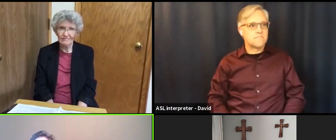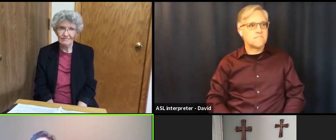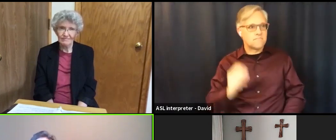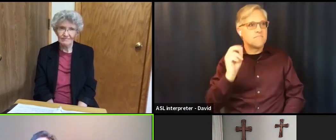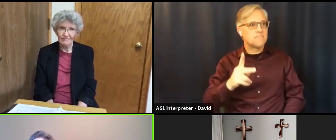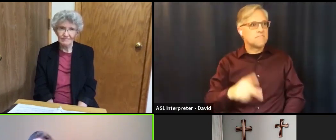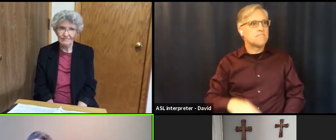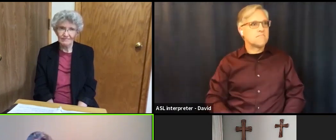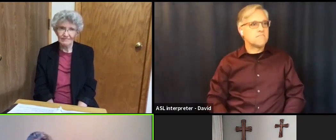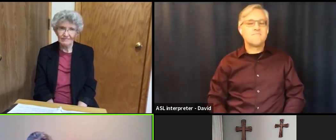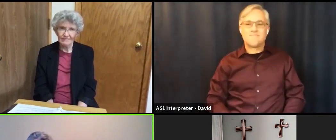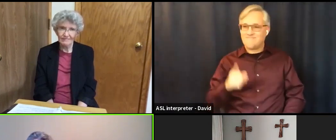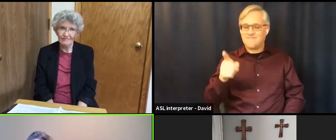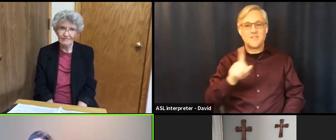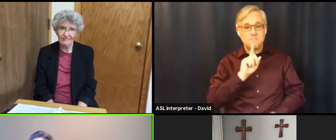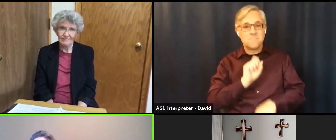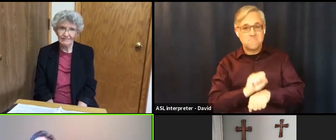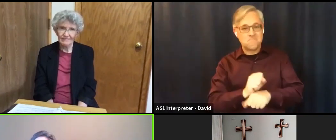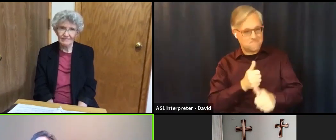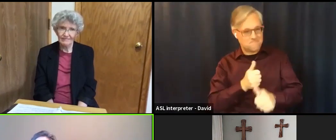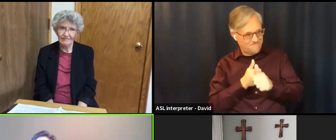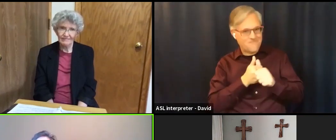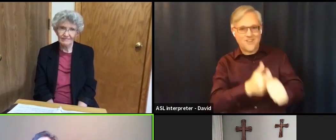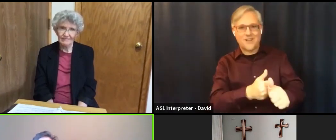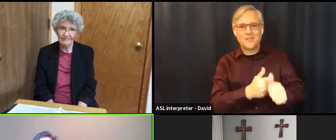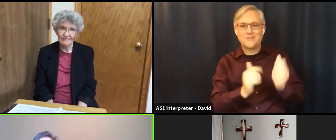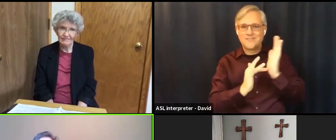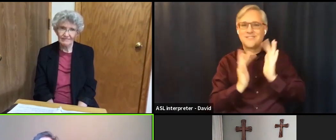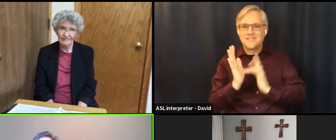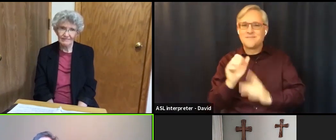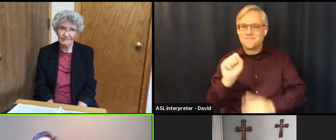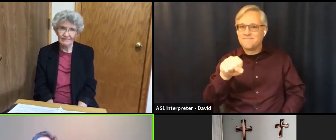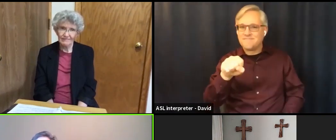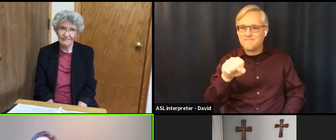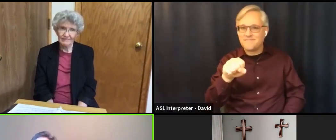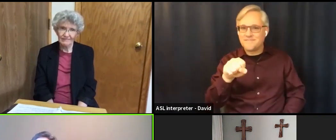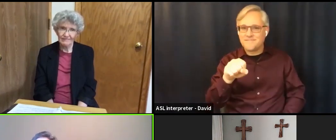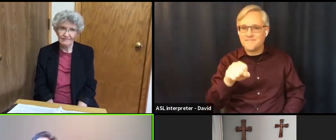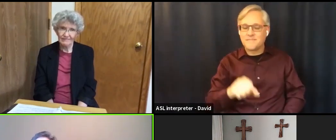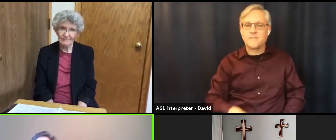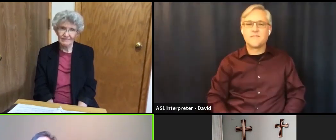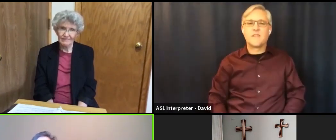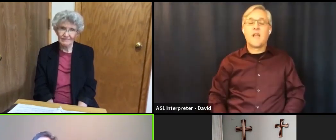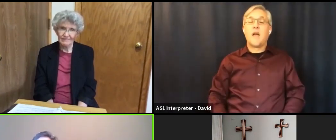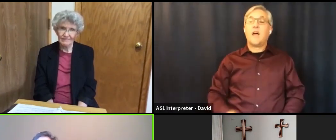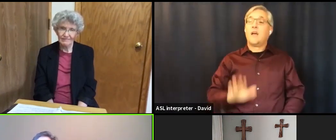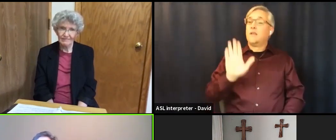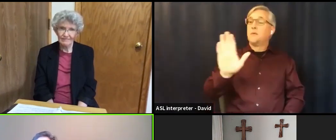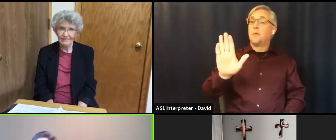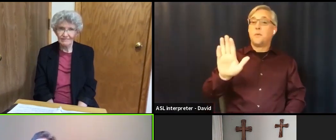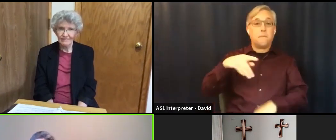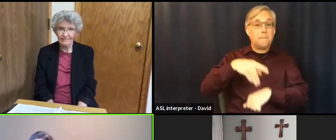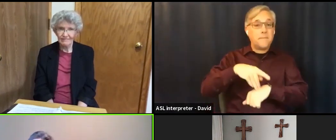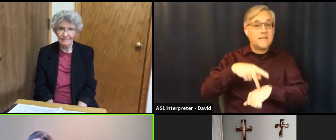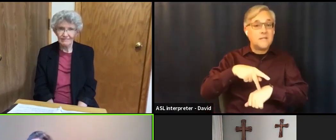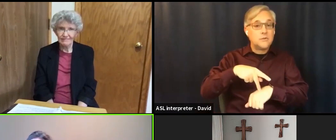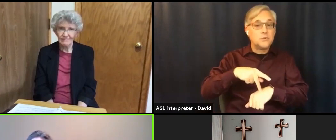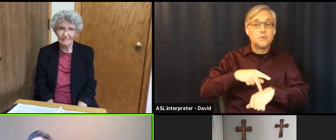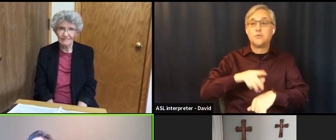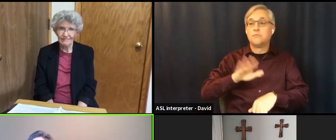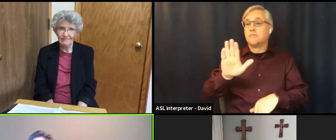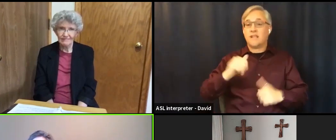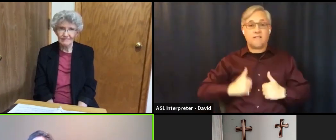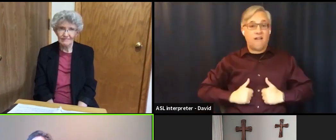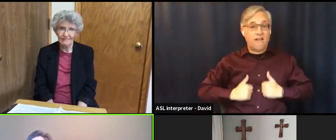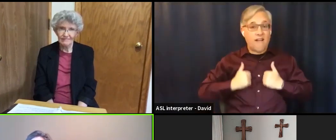Peter does follow. And he does so in a way that his life and his death